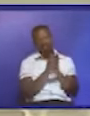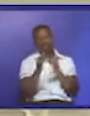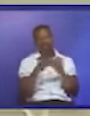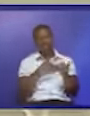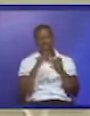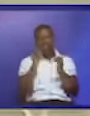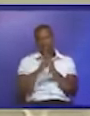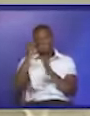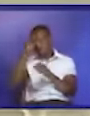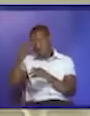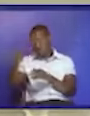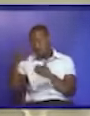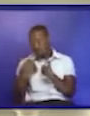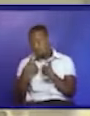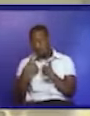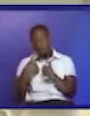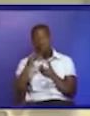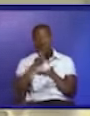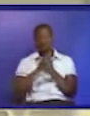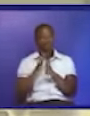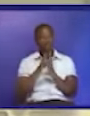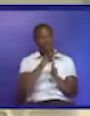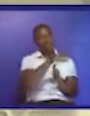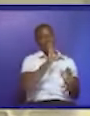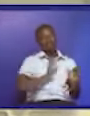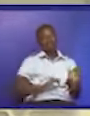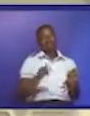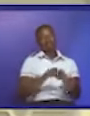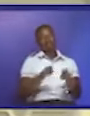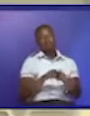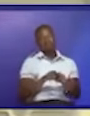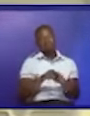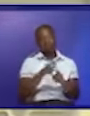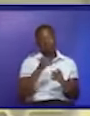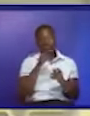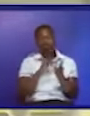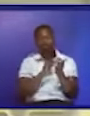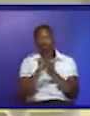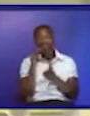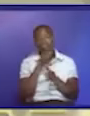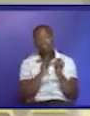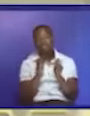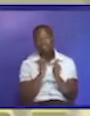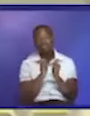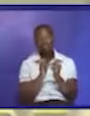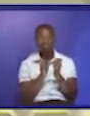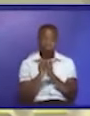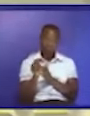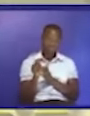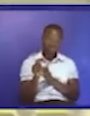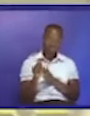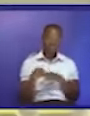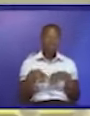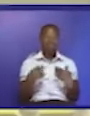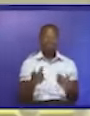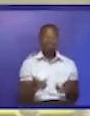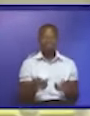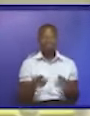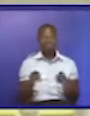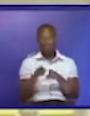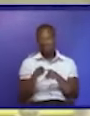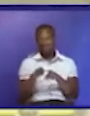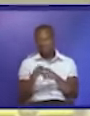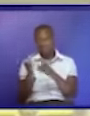that man has becomes her own. Is that true? As far as stewardship